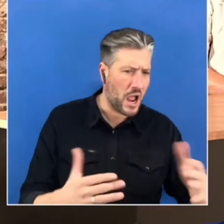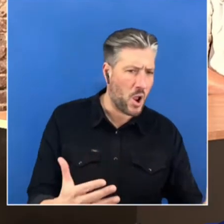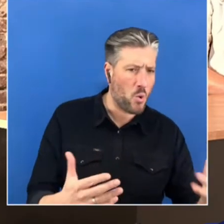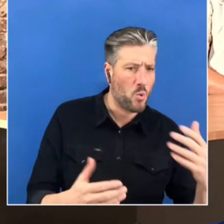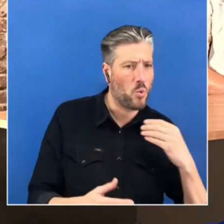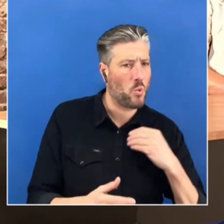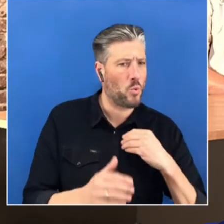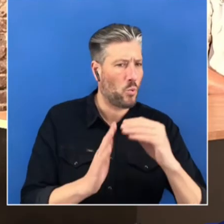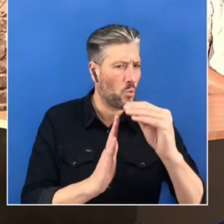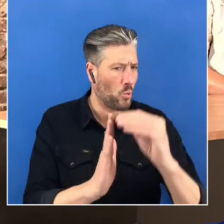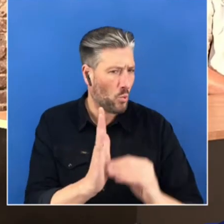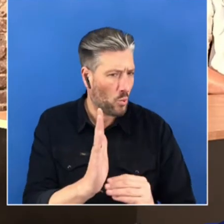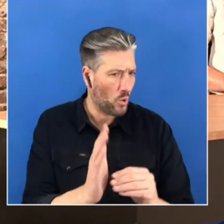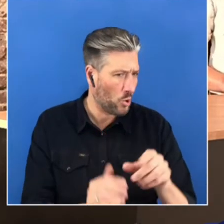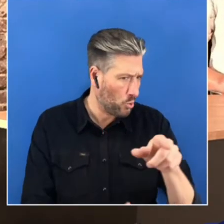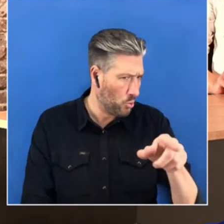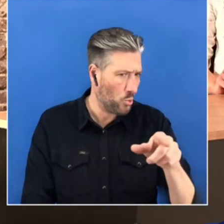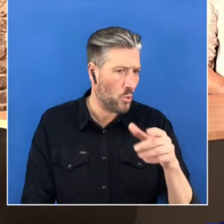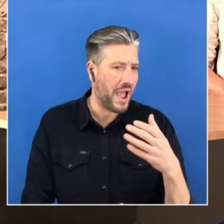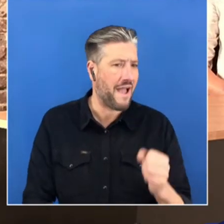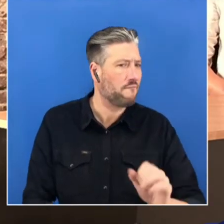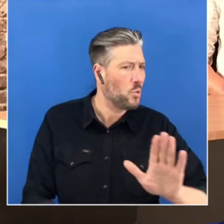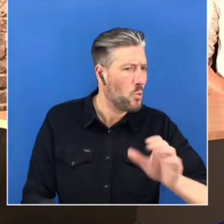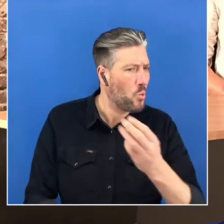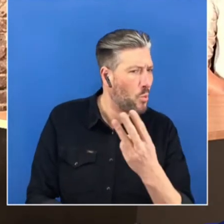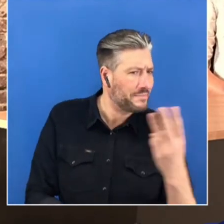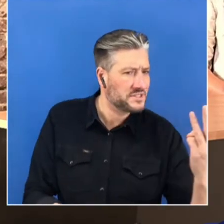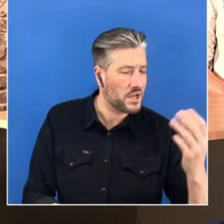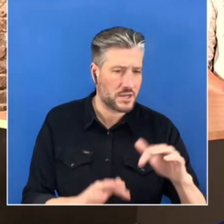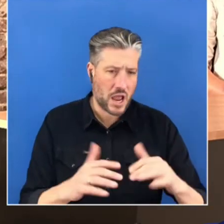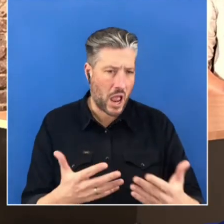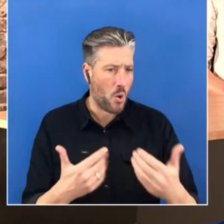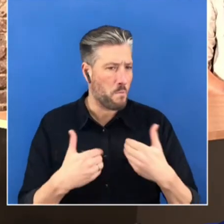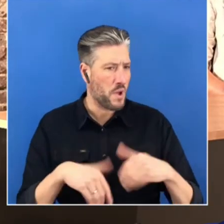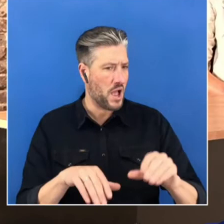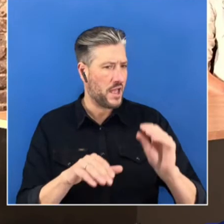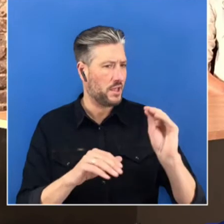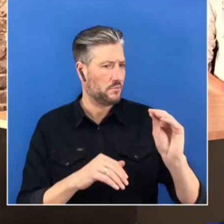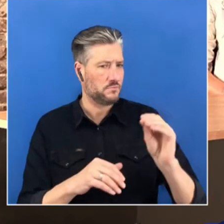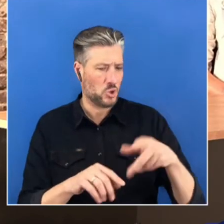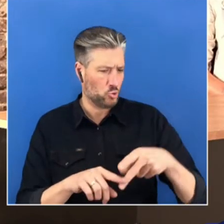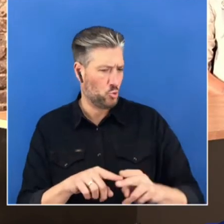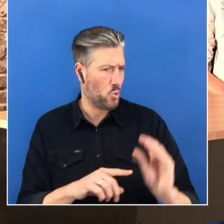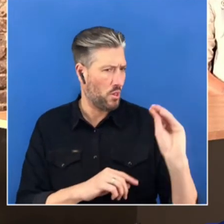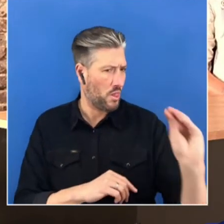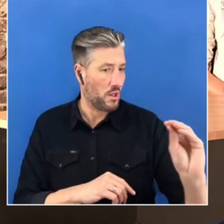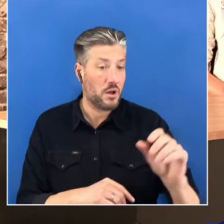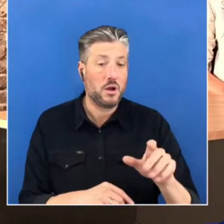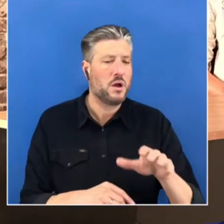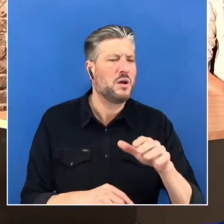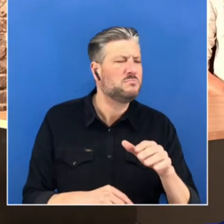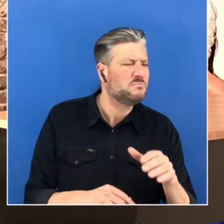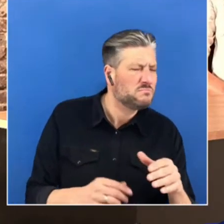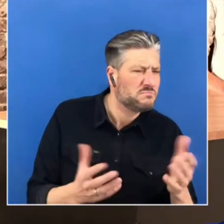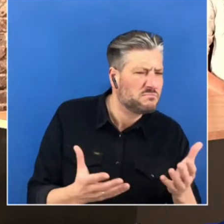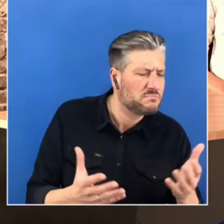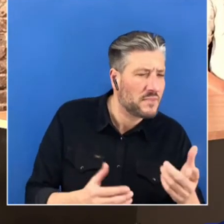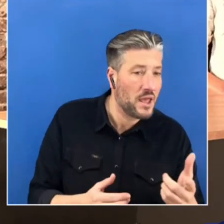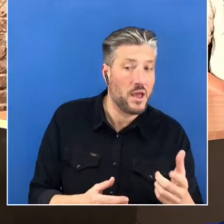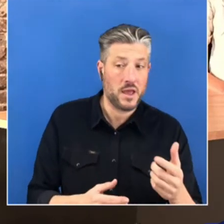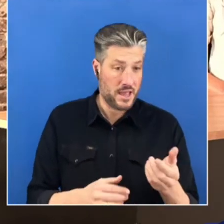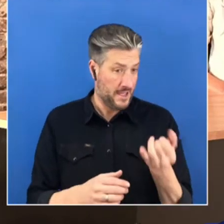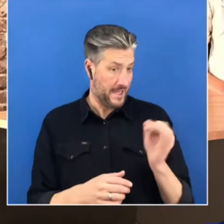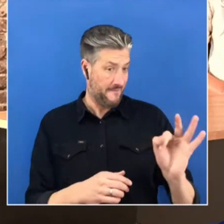John. I'm sorry, what was the question one more time? Sorry. If I'm building an accessibility tool, where can I list it or where can I get